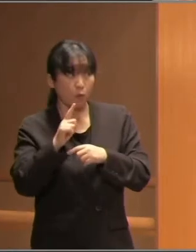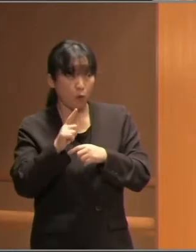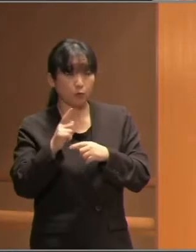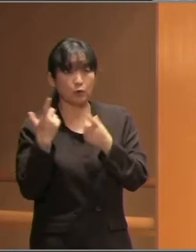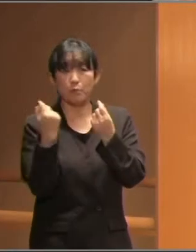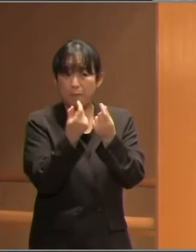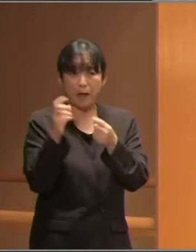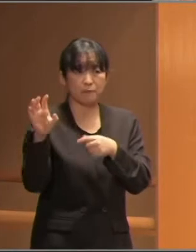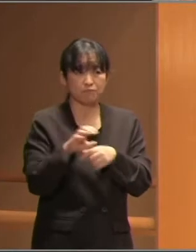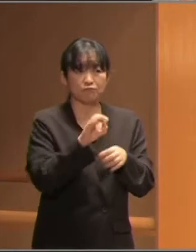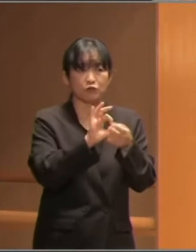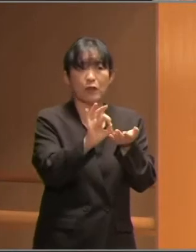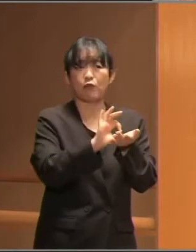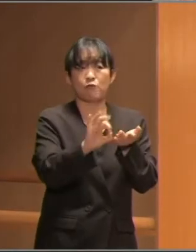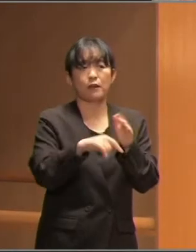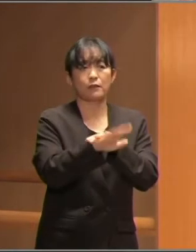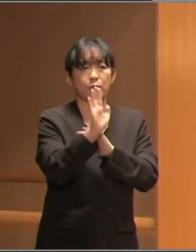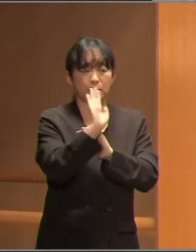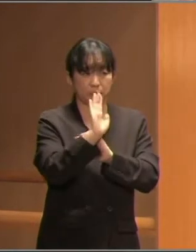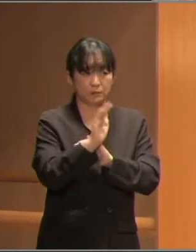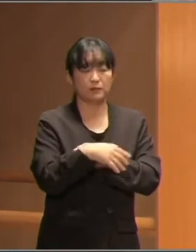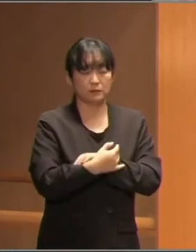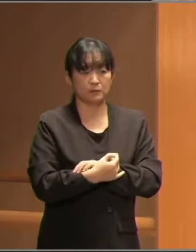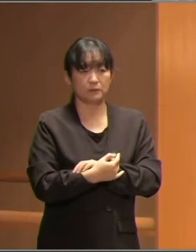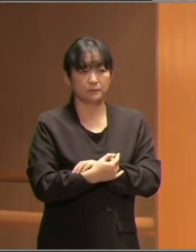Well, we don't use wood as it is.